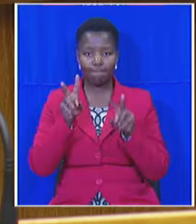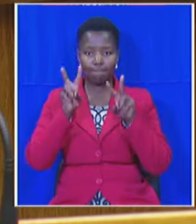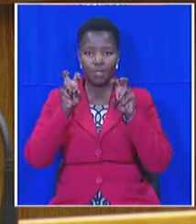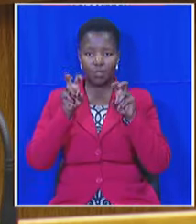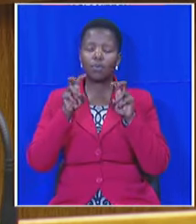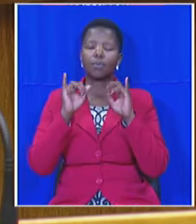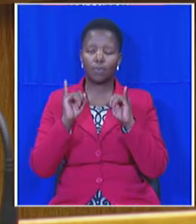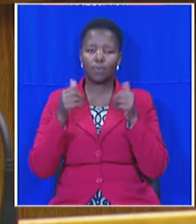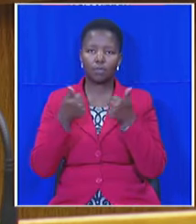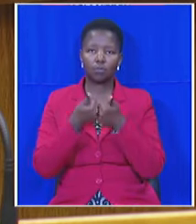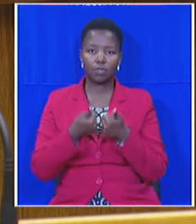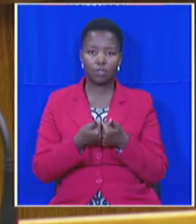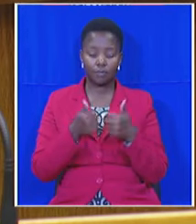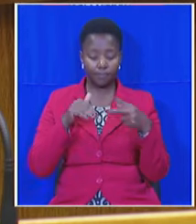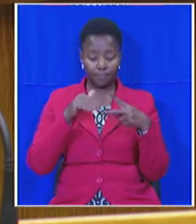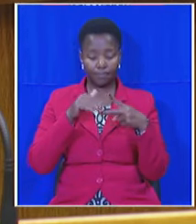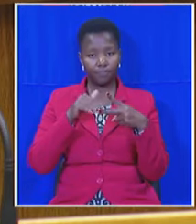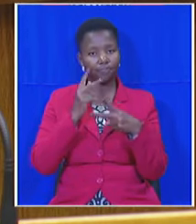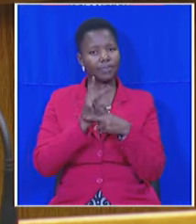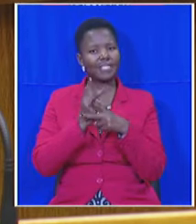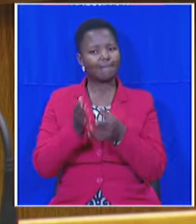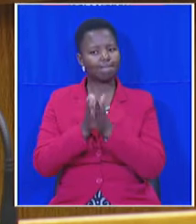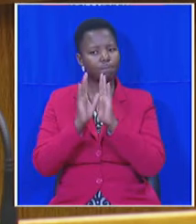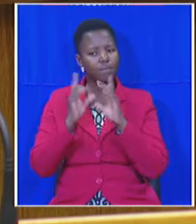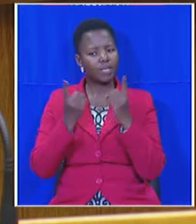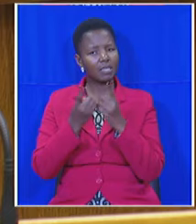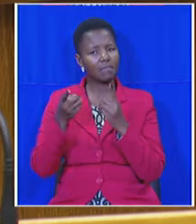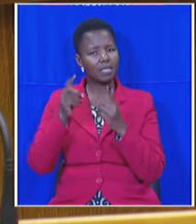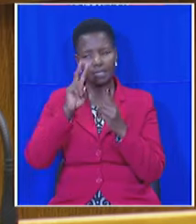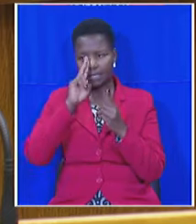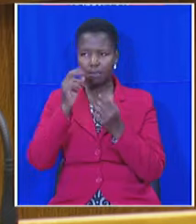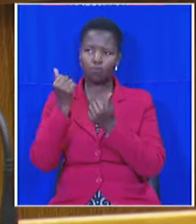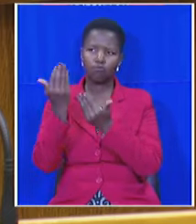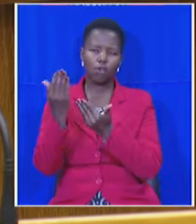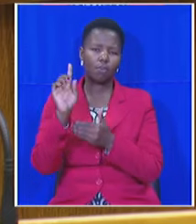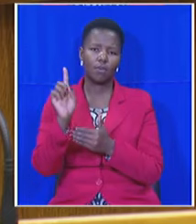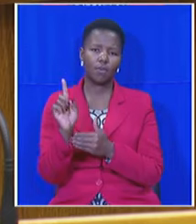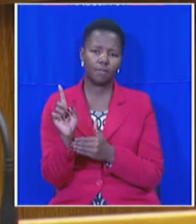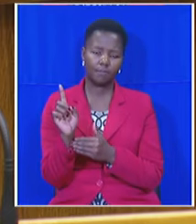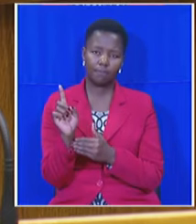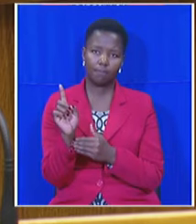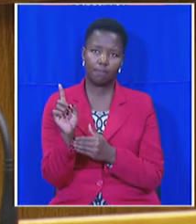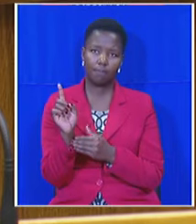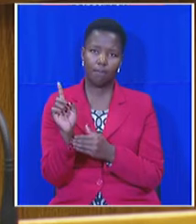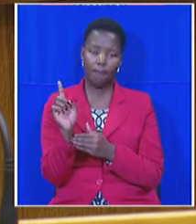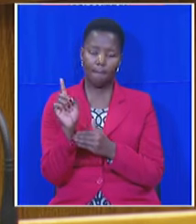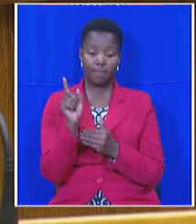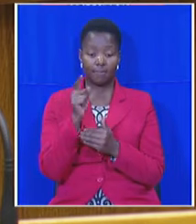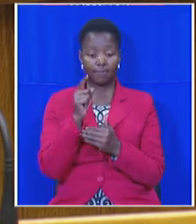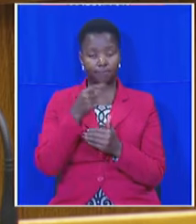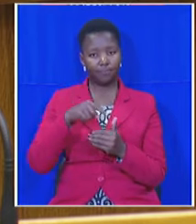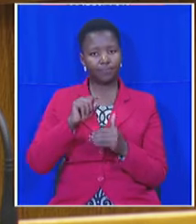actually a challenge. The other thing is we'd like the department to recommend that the department should actually do is a